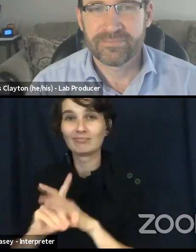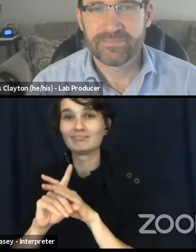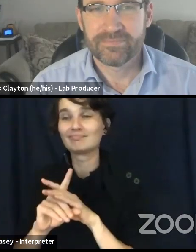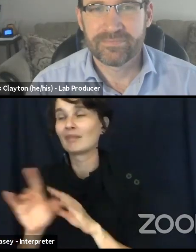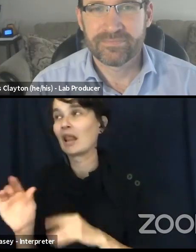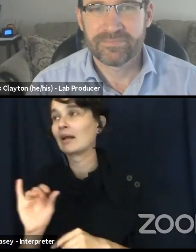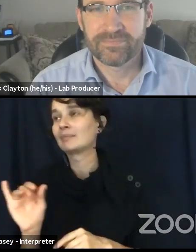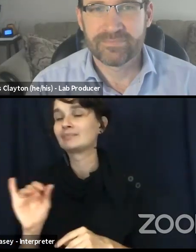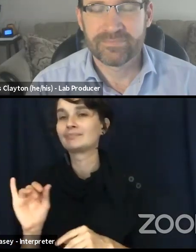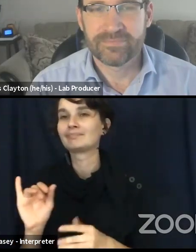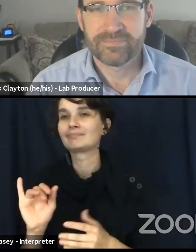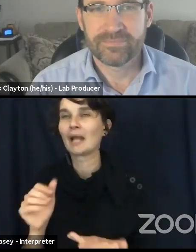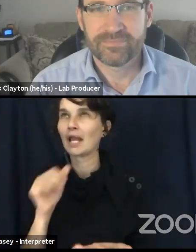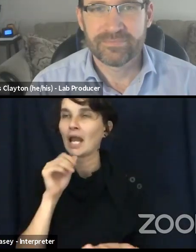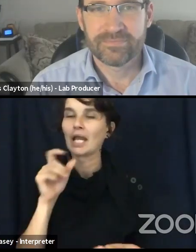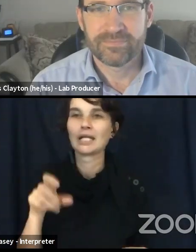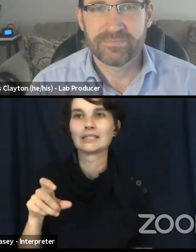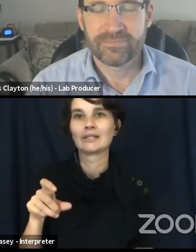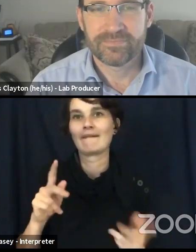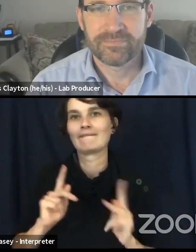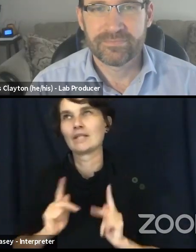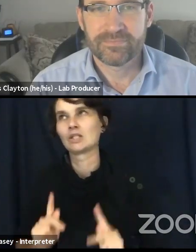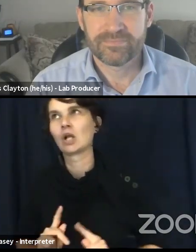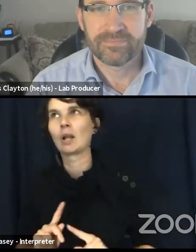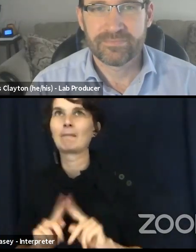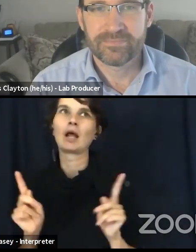and this isn't necessarily the physical, but say